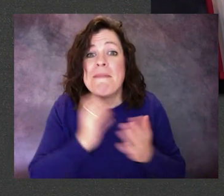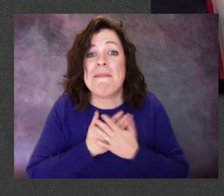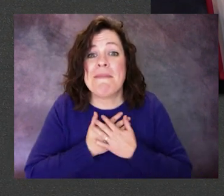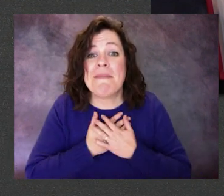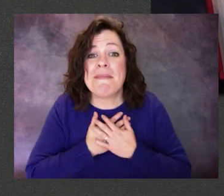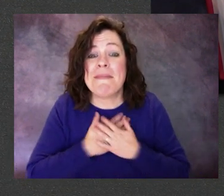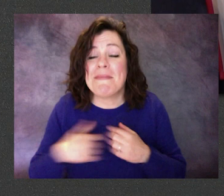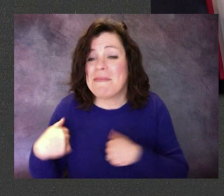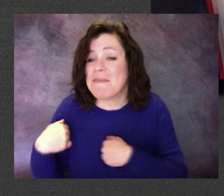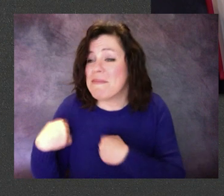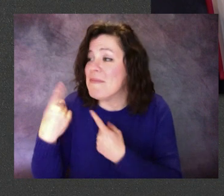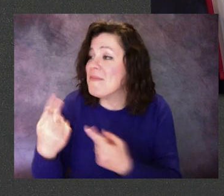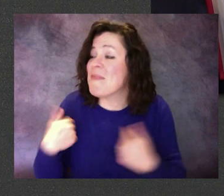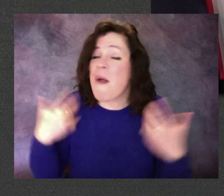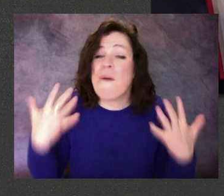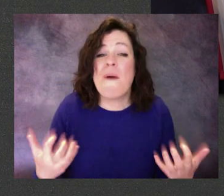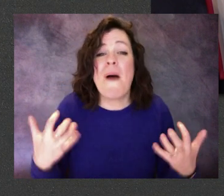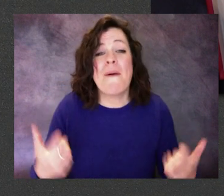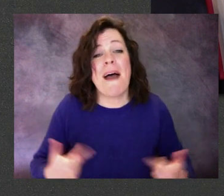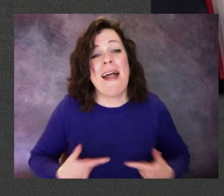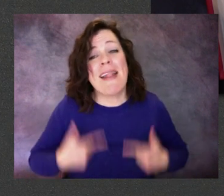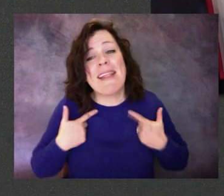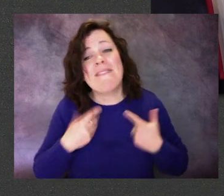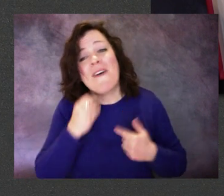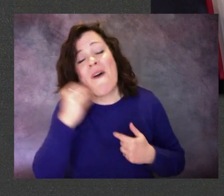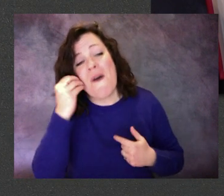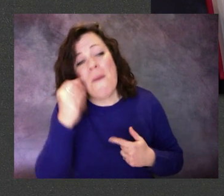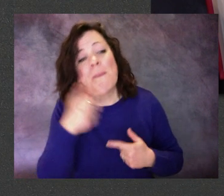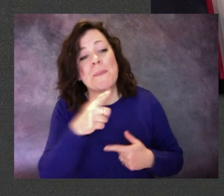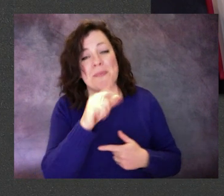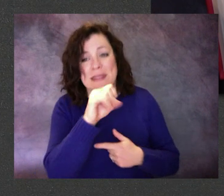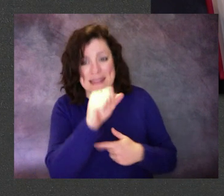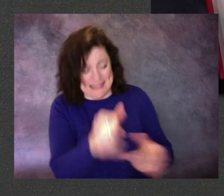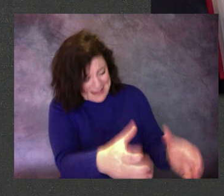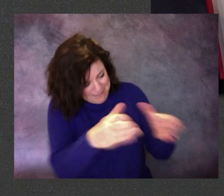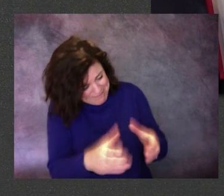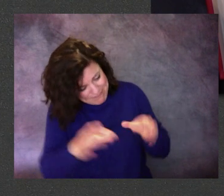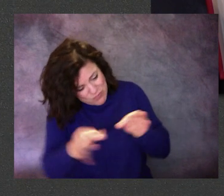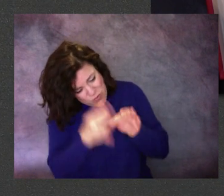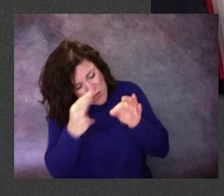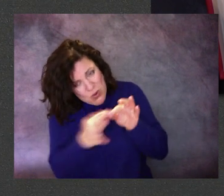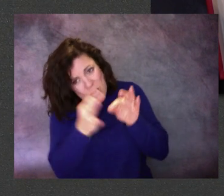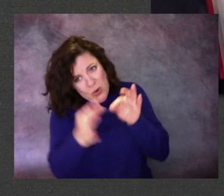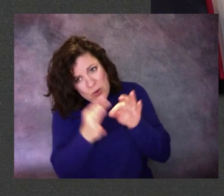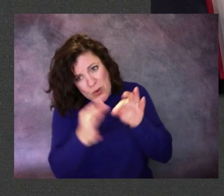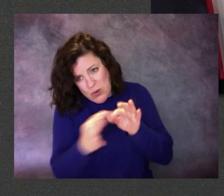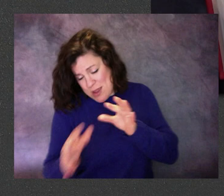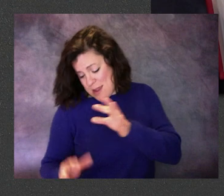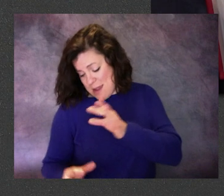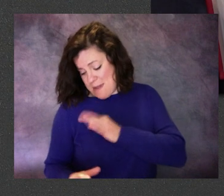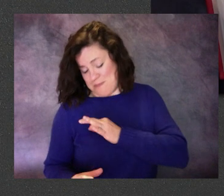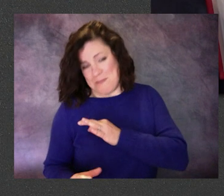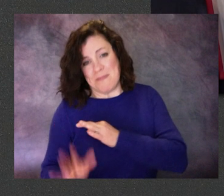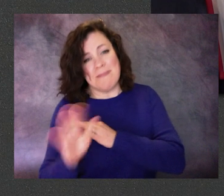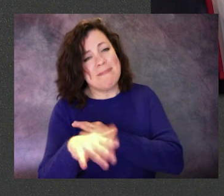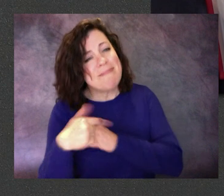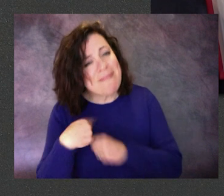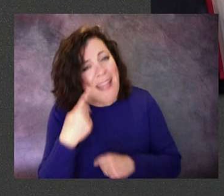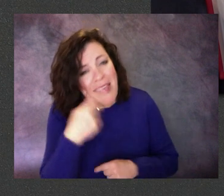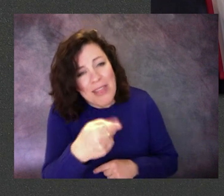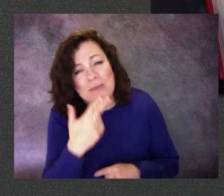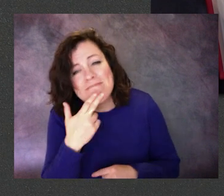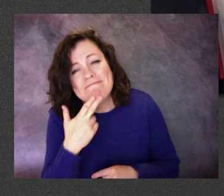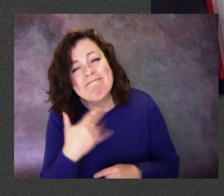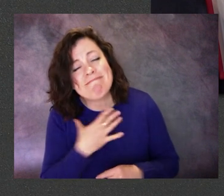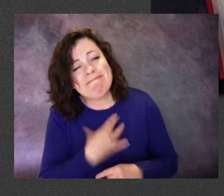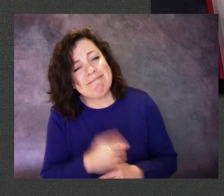home. Lisa sat down with Corduroy on her lap and began to sew a button on his overalls. I like you the way you are, she said, but